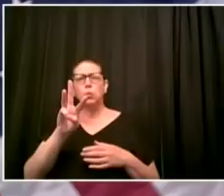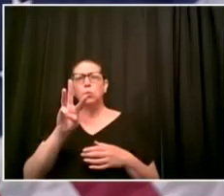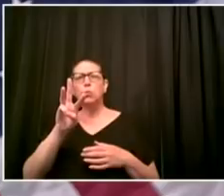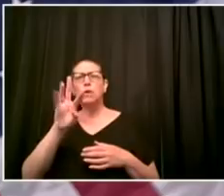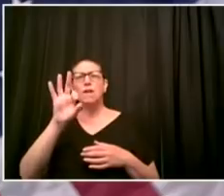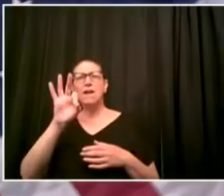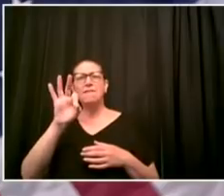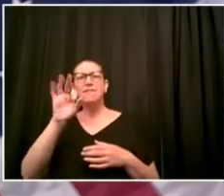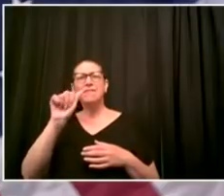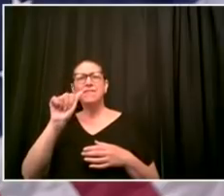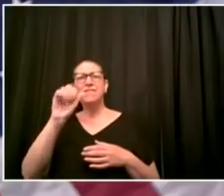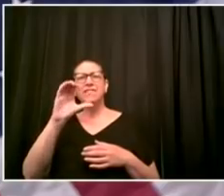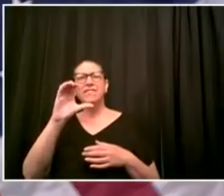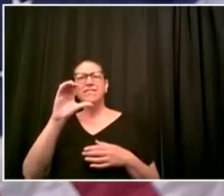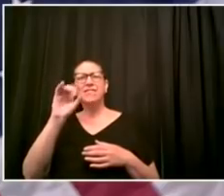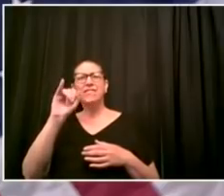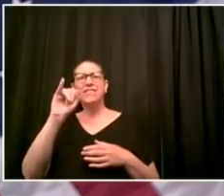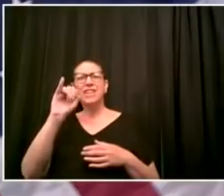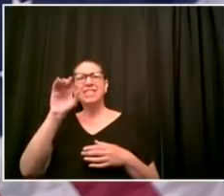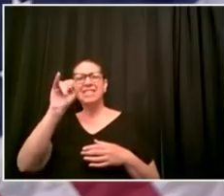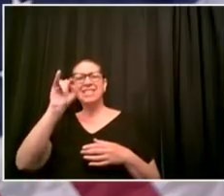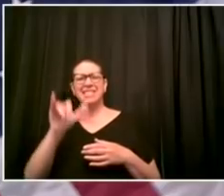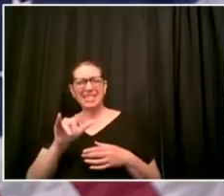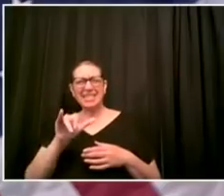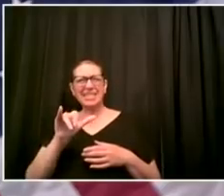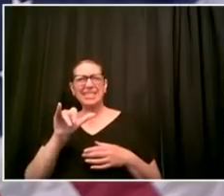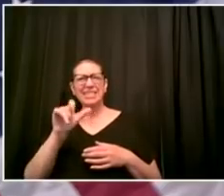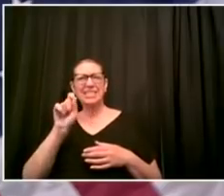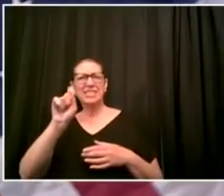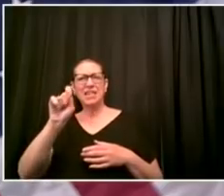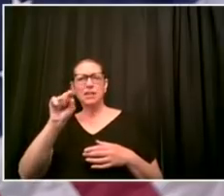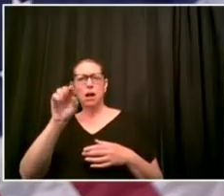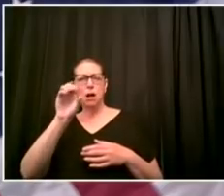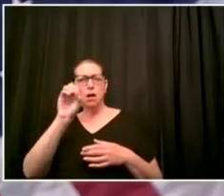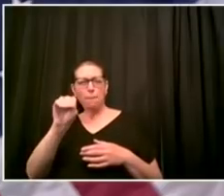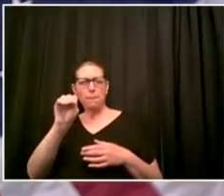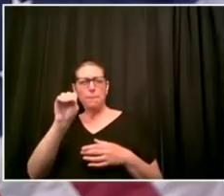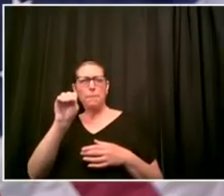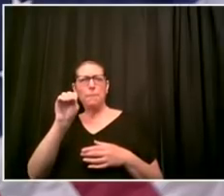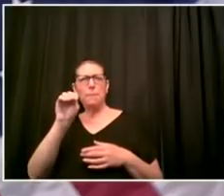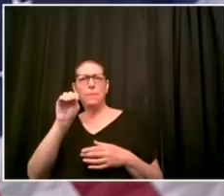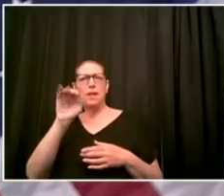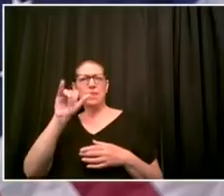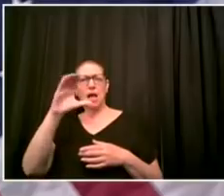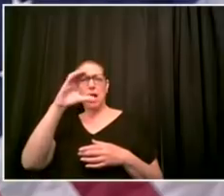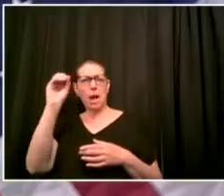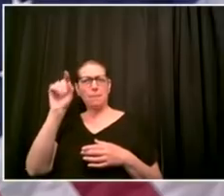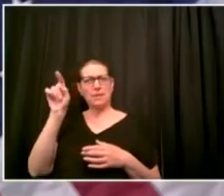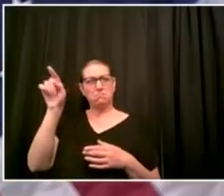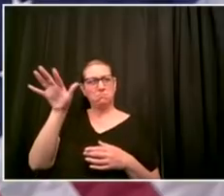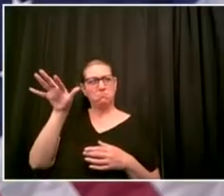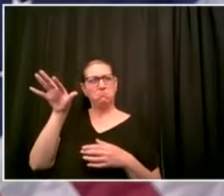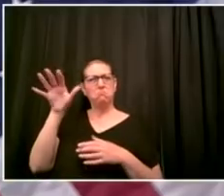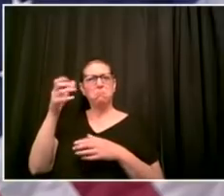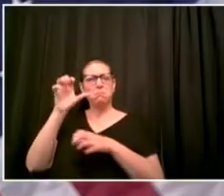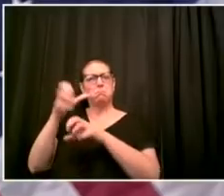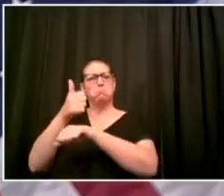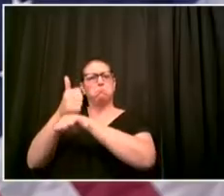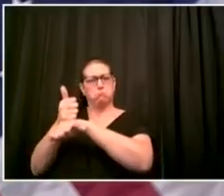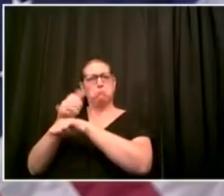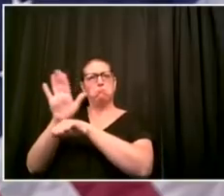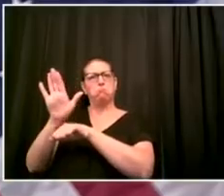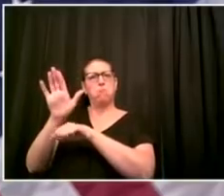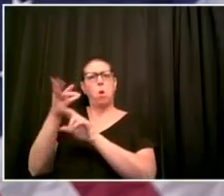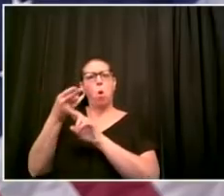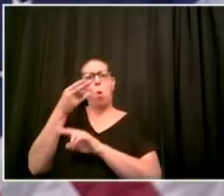They're booking most of the hotel rooms for hospital workers and the homeless shelter